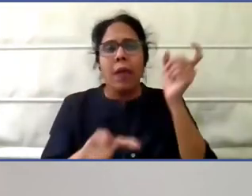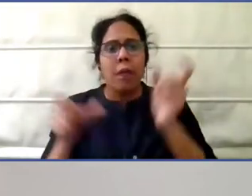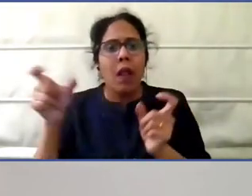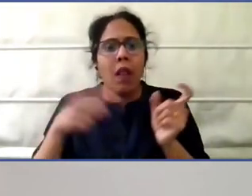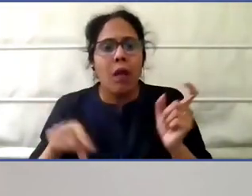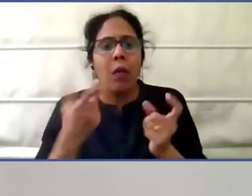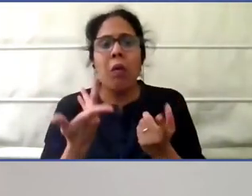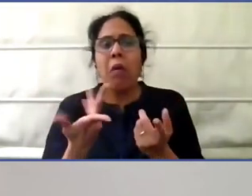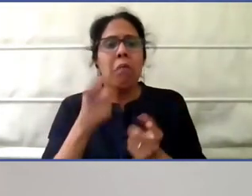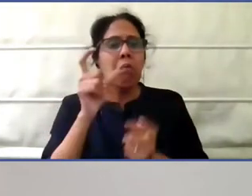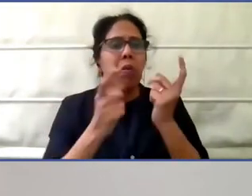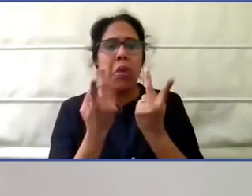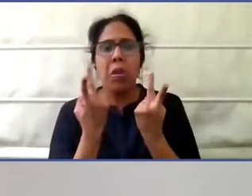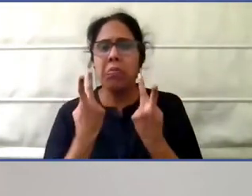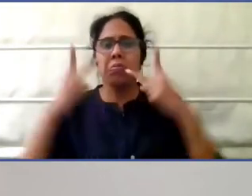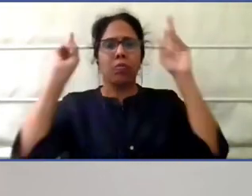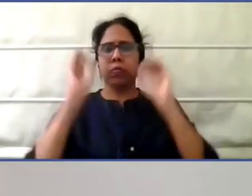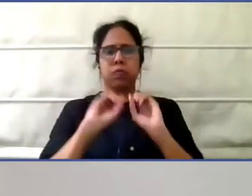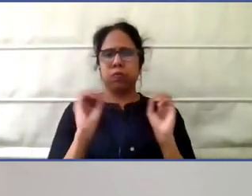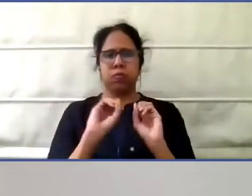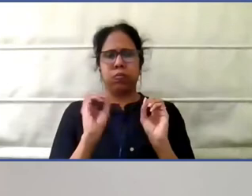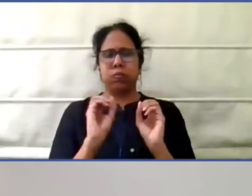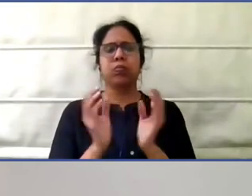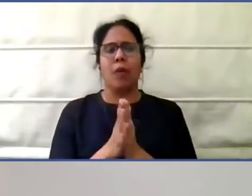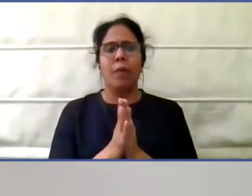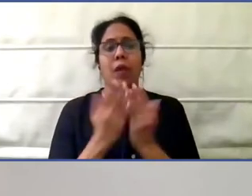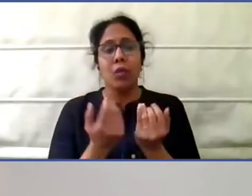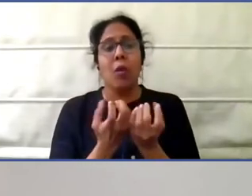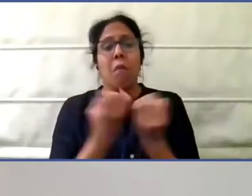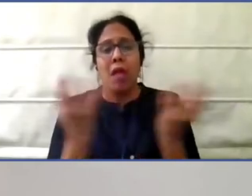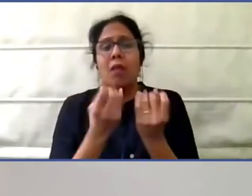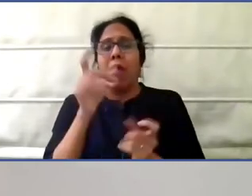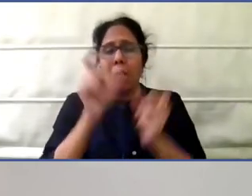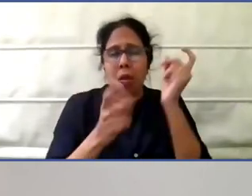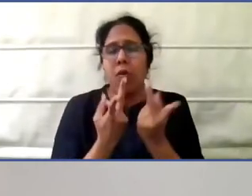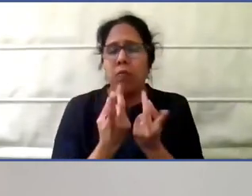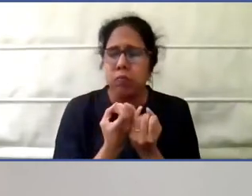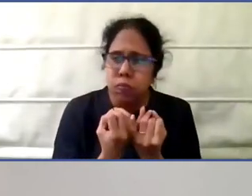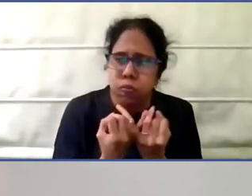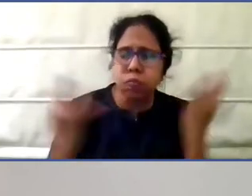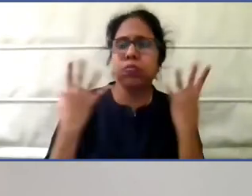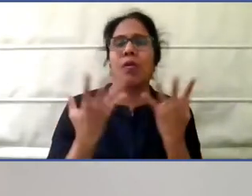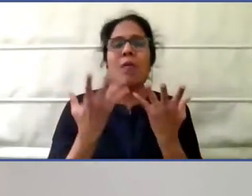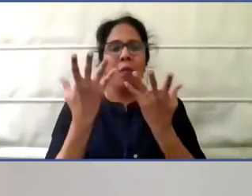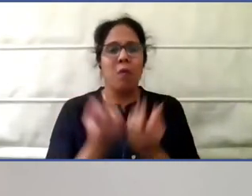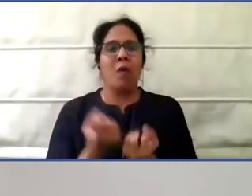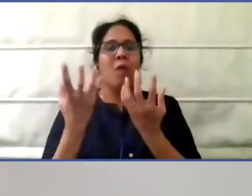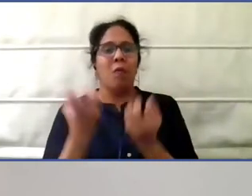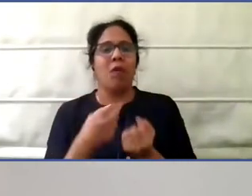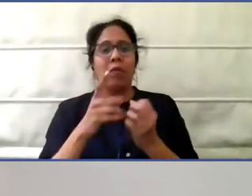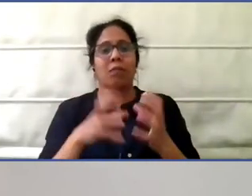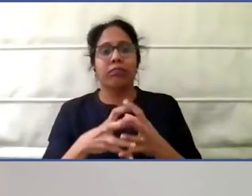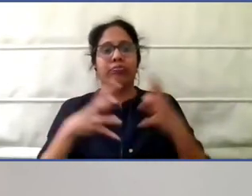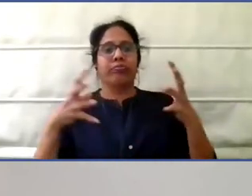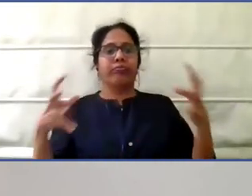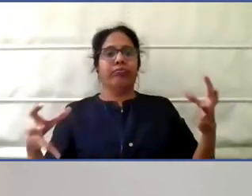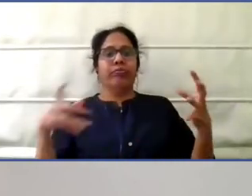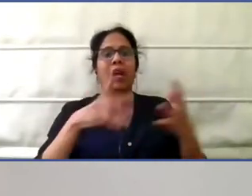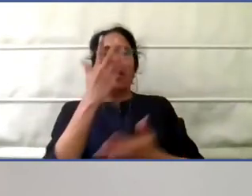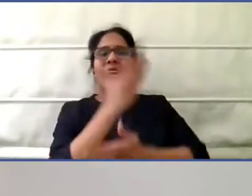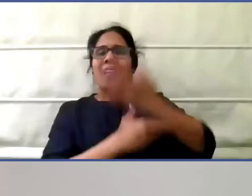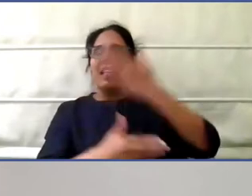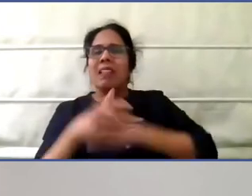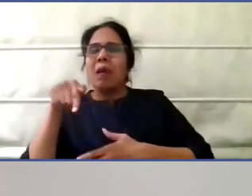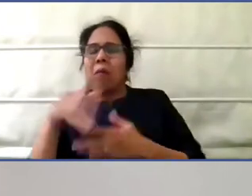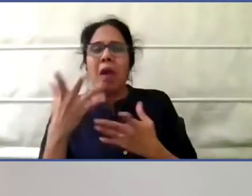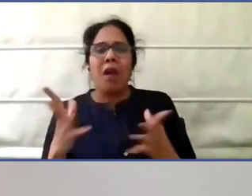enough people. We need many more people, many more organizations, because a large part of the disability is still